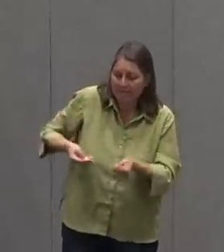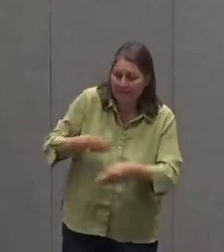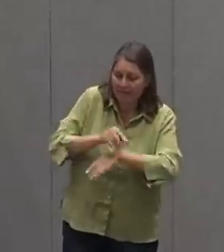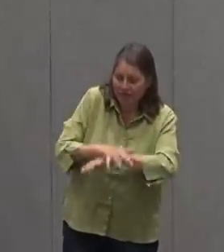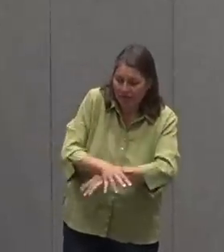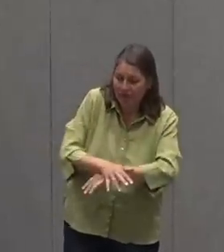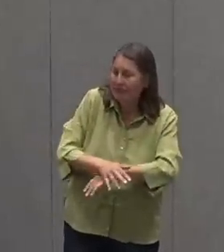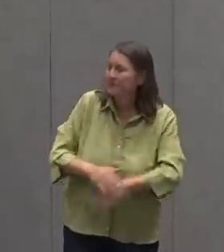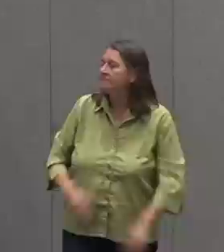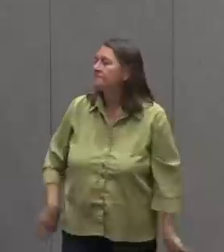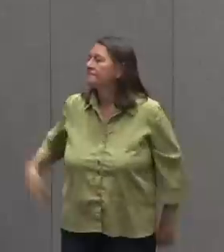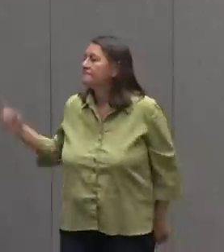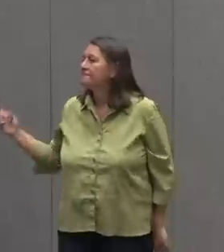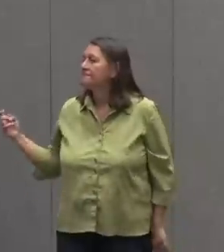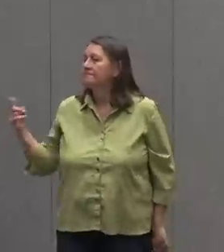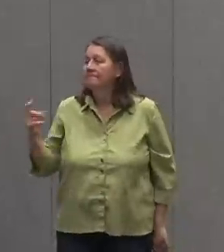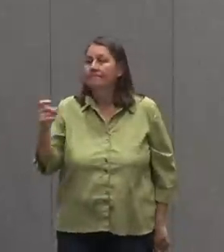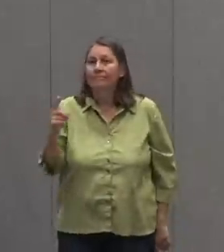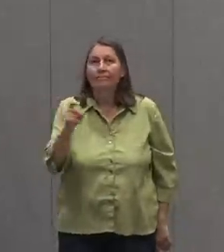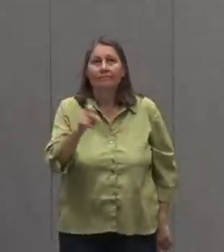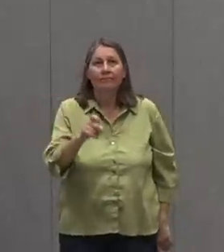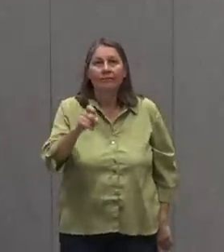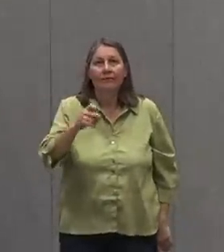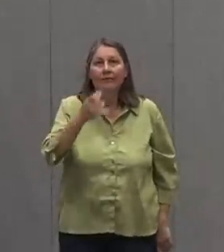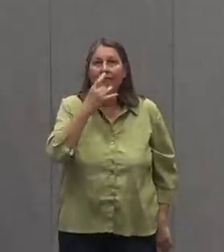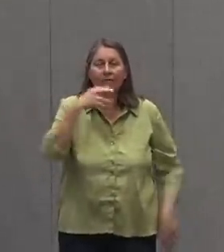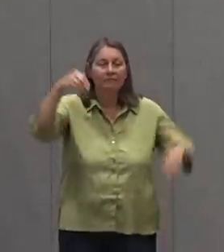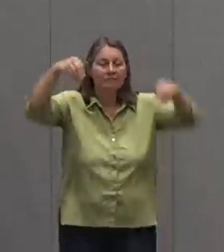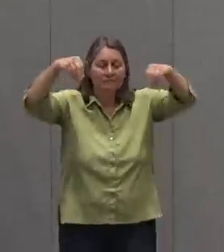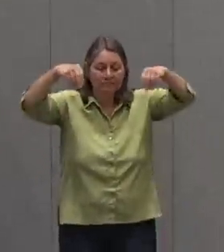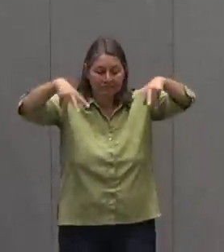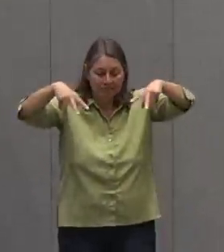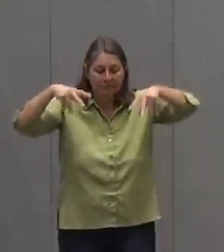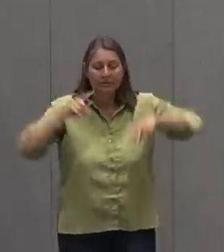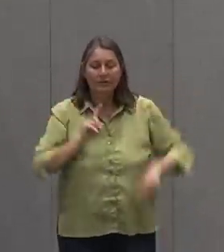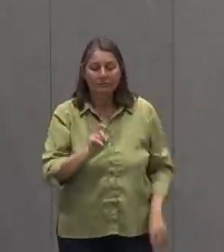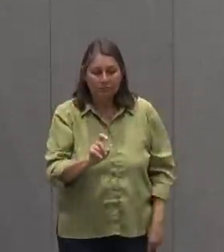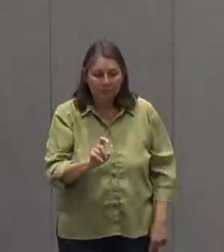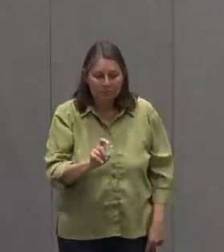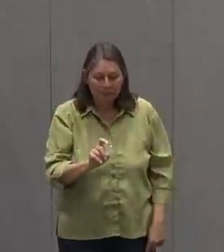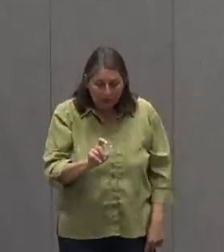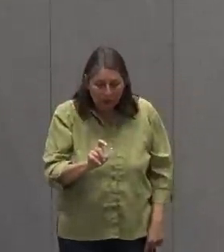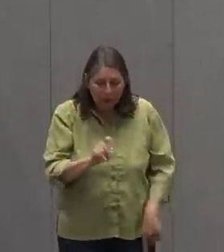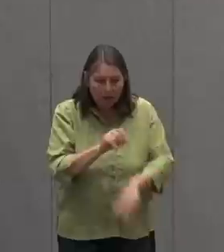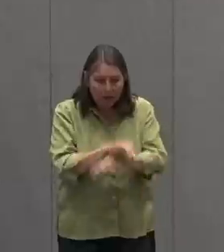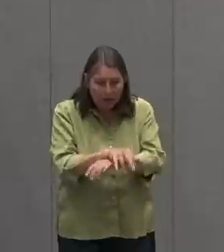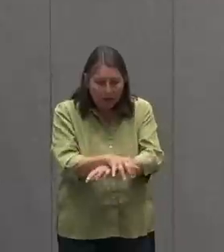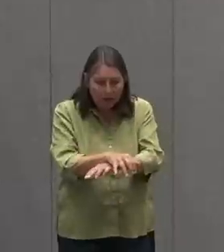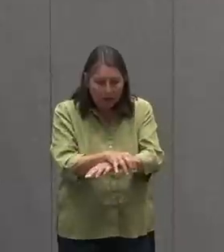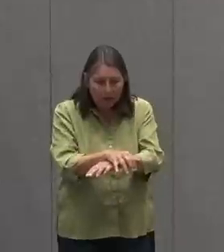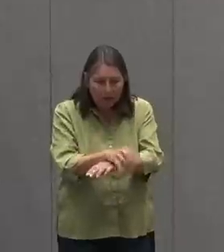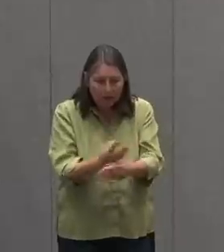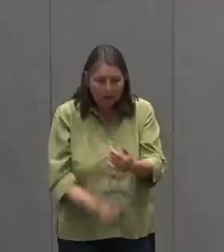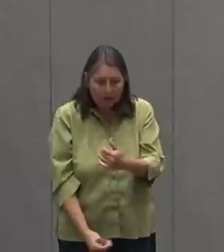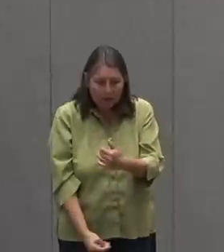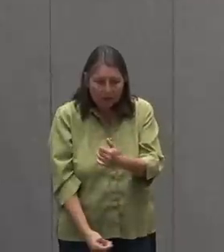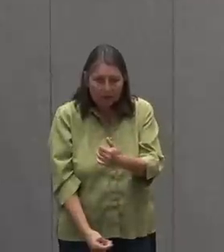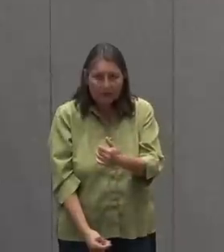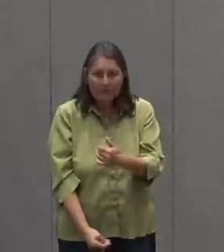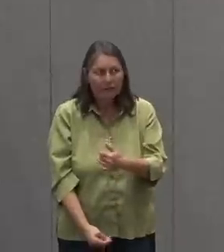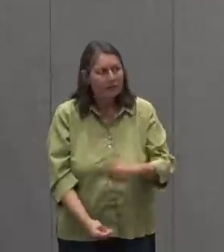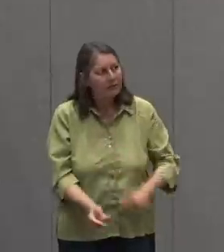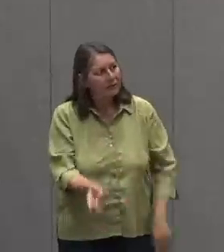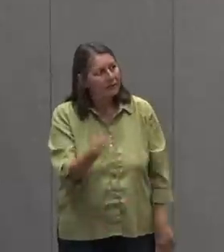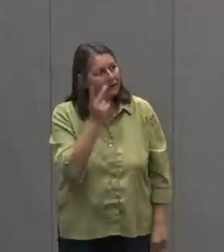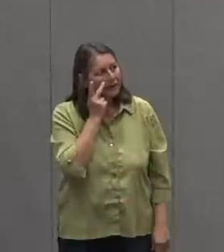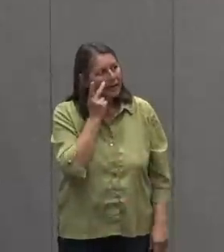lights, walked over to the terrariums, and they were gone. I see. So